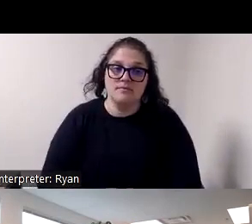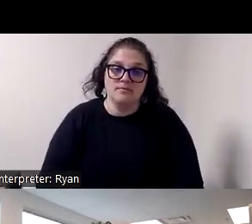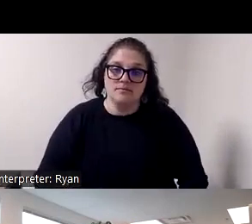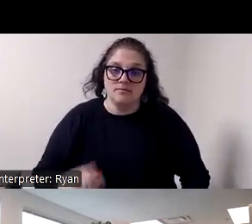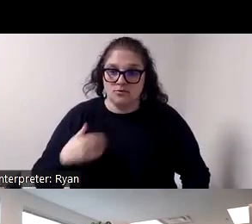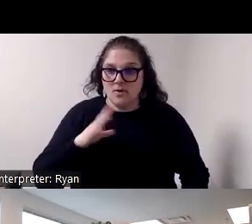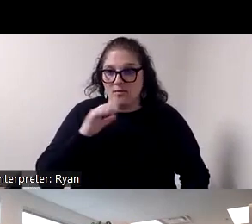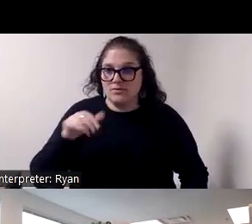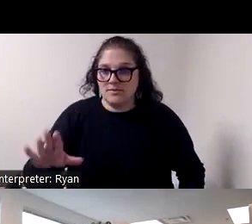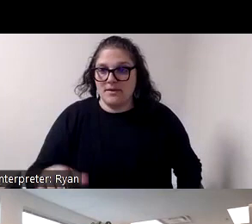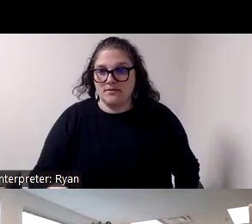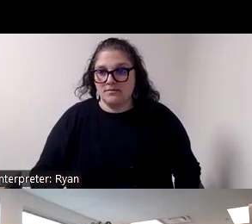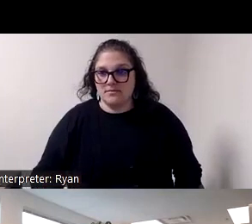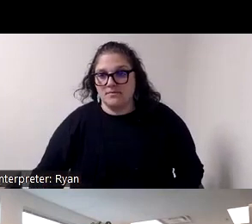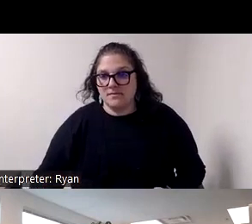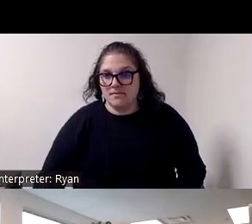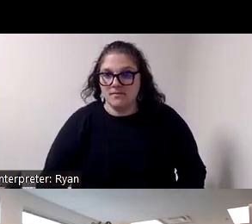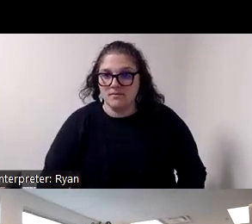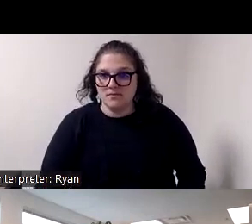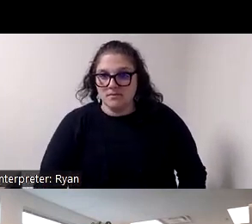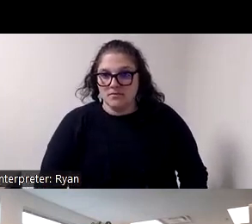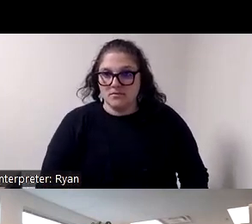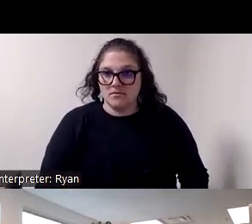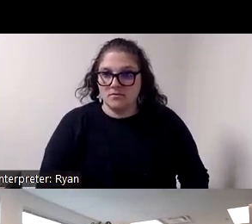that. And it's going to